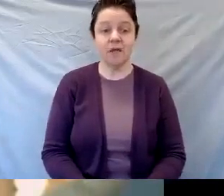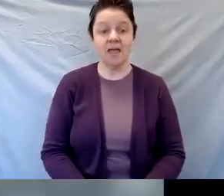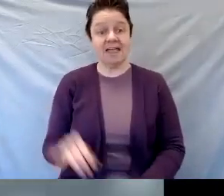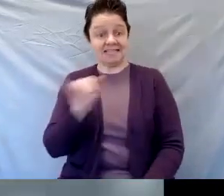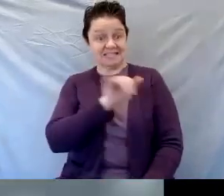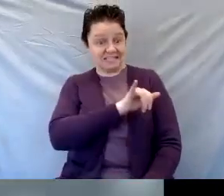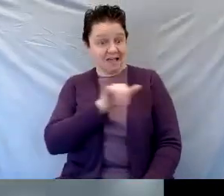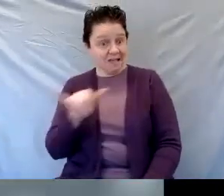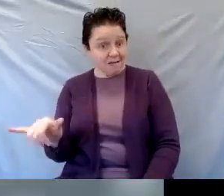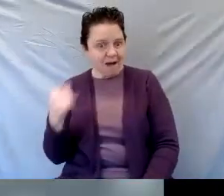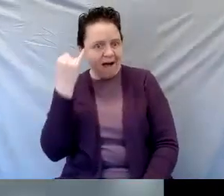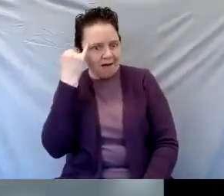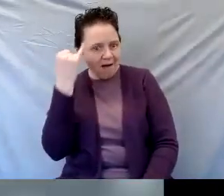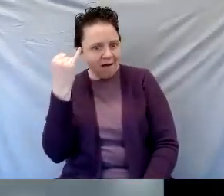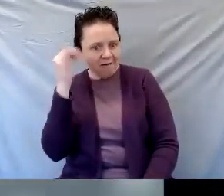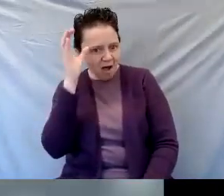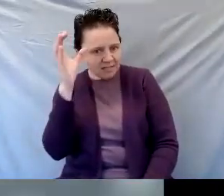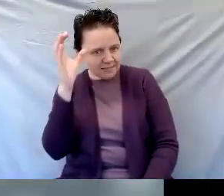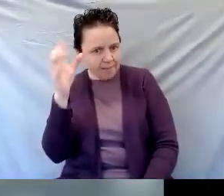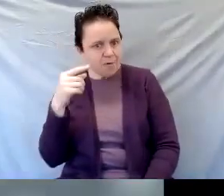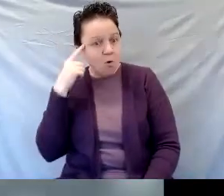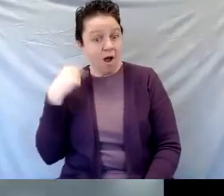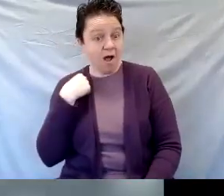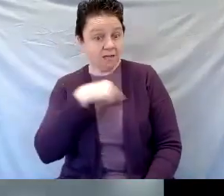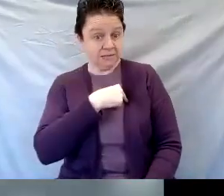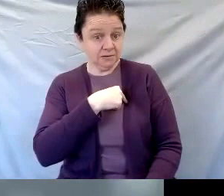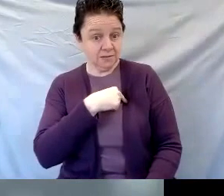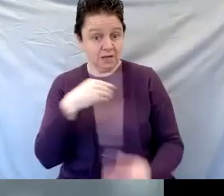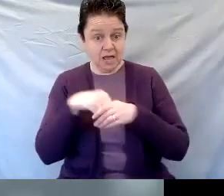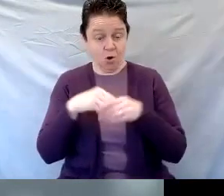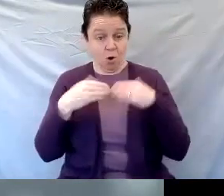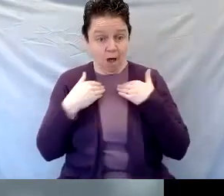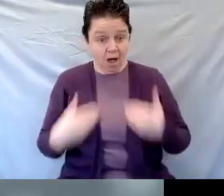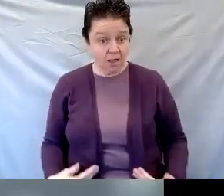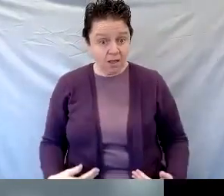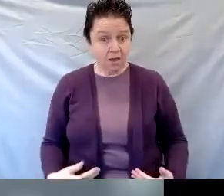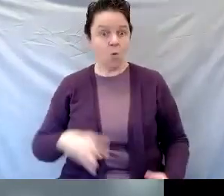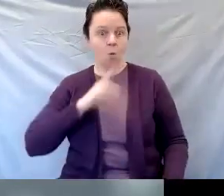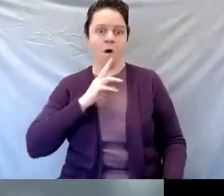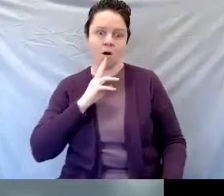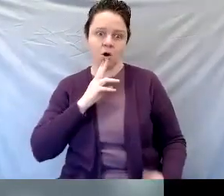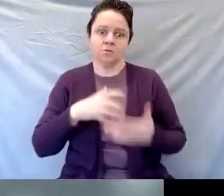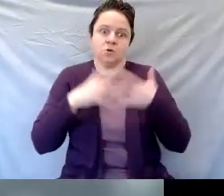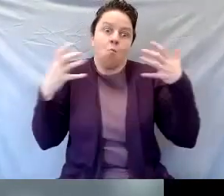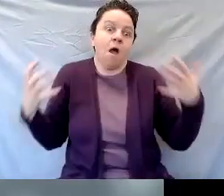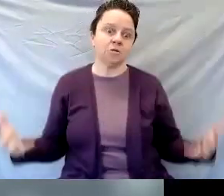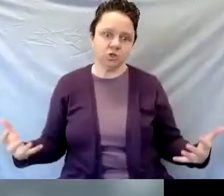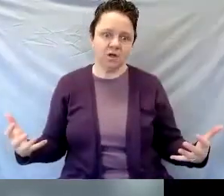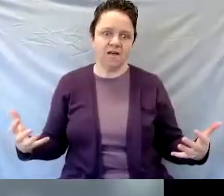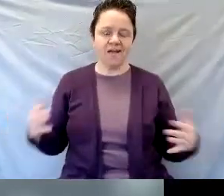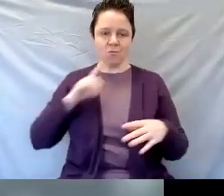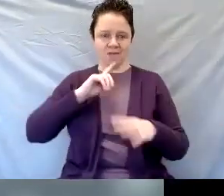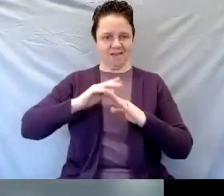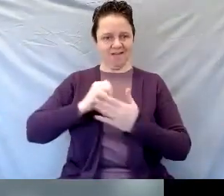This works really well for us as human beings because we have so much water in our body. This